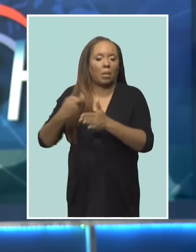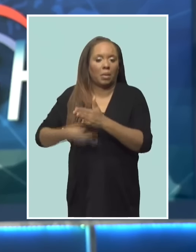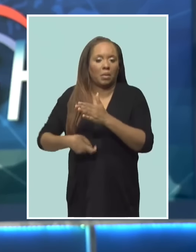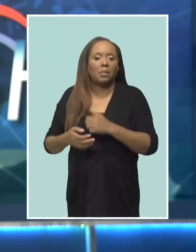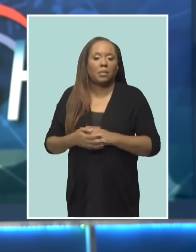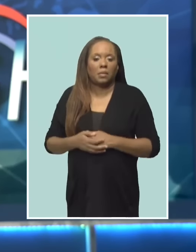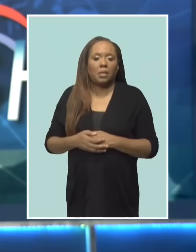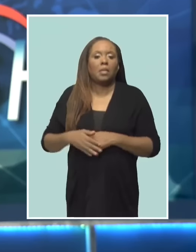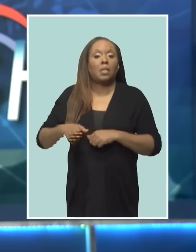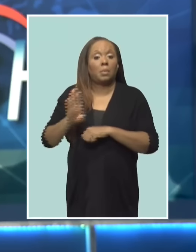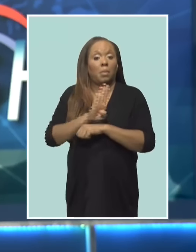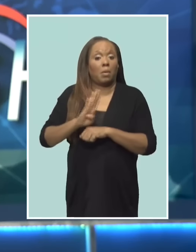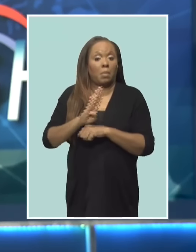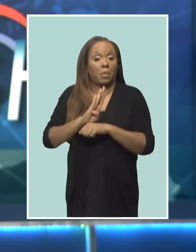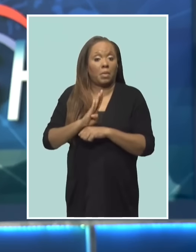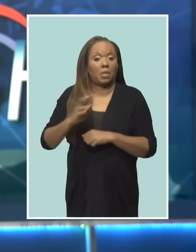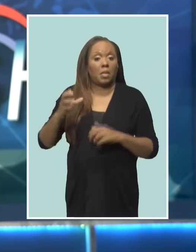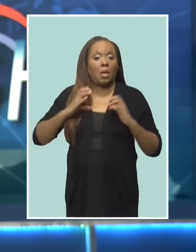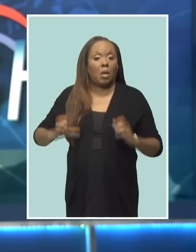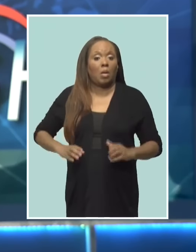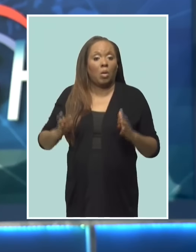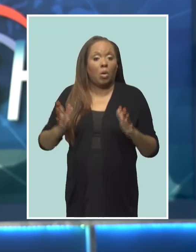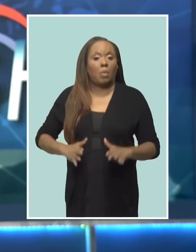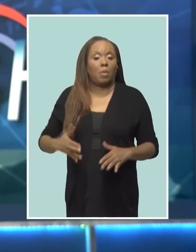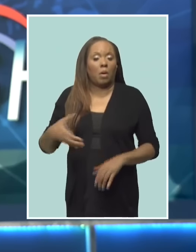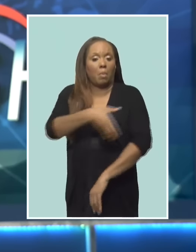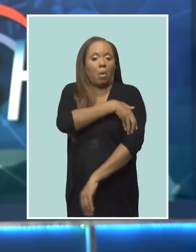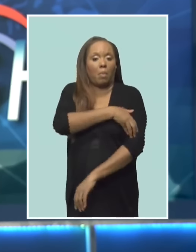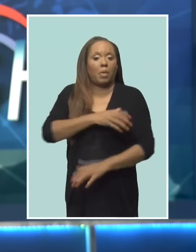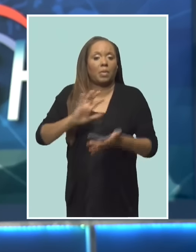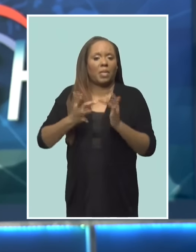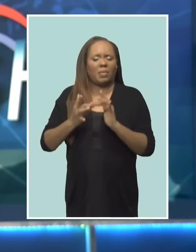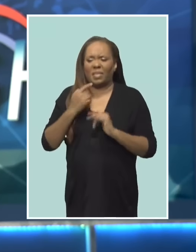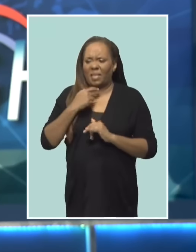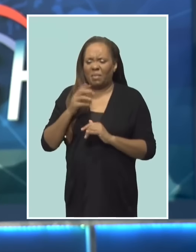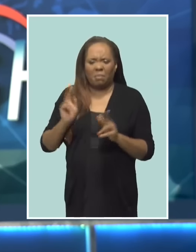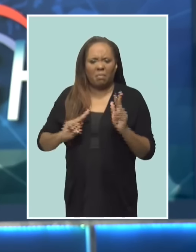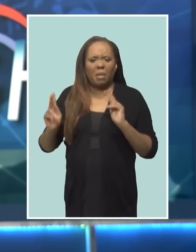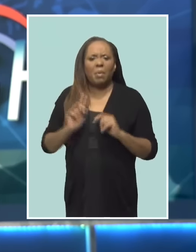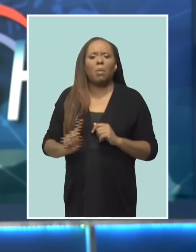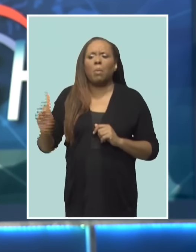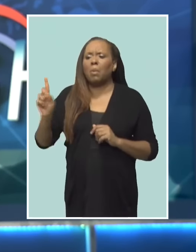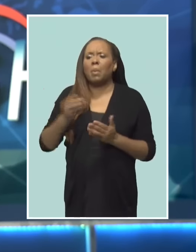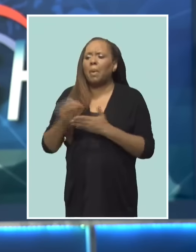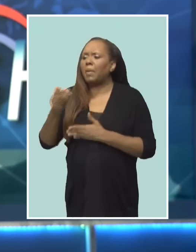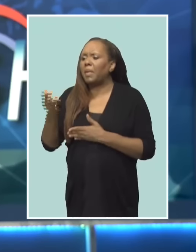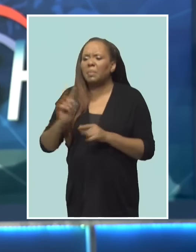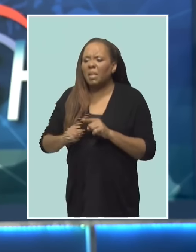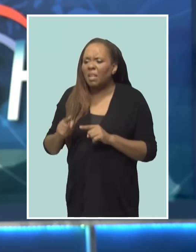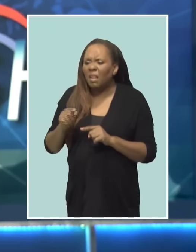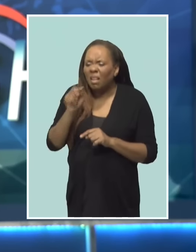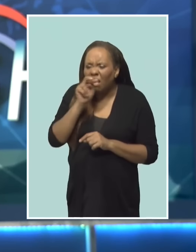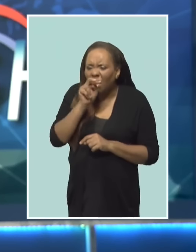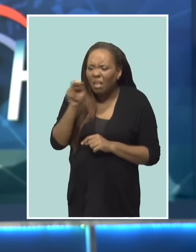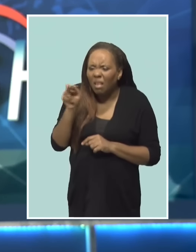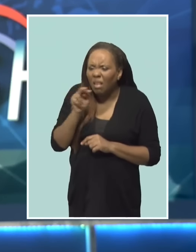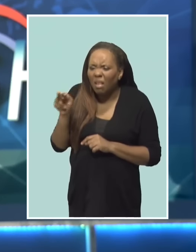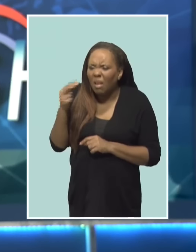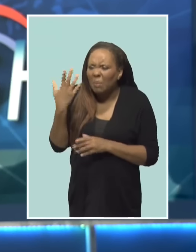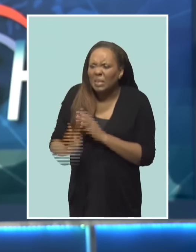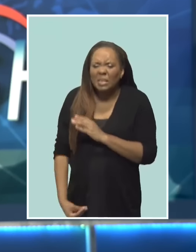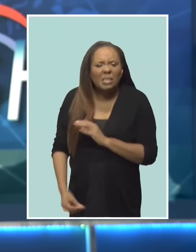Empowerment Network, in light of complaints from members of the public about missing or poorly displayed price tags. Executive Director Maureen